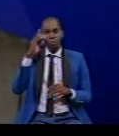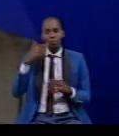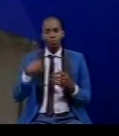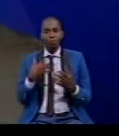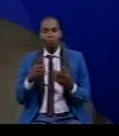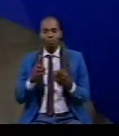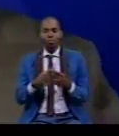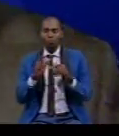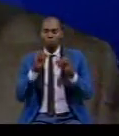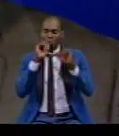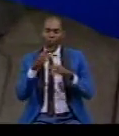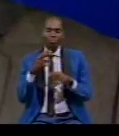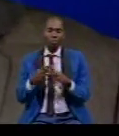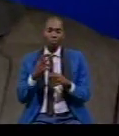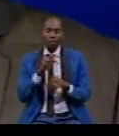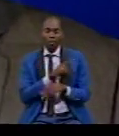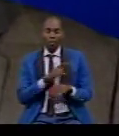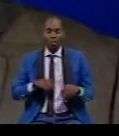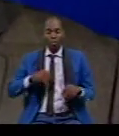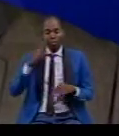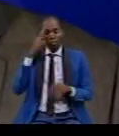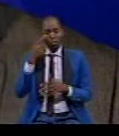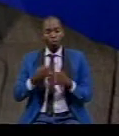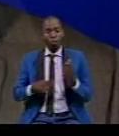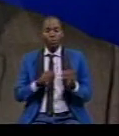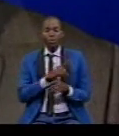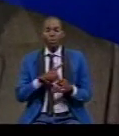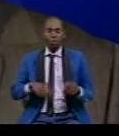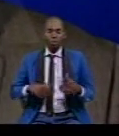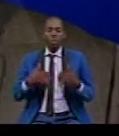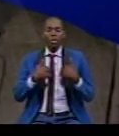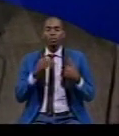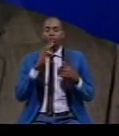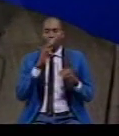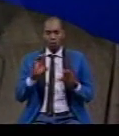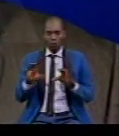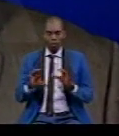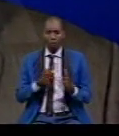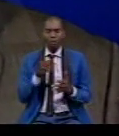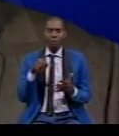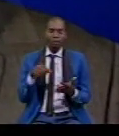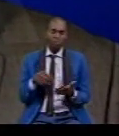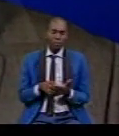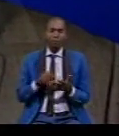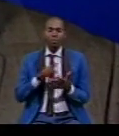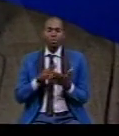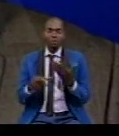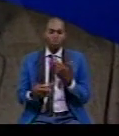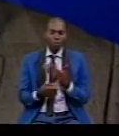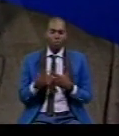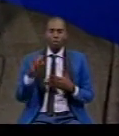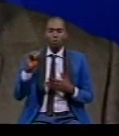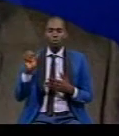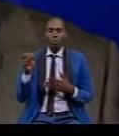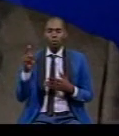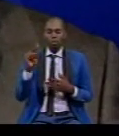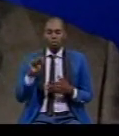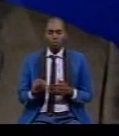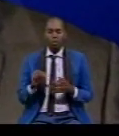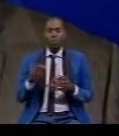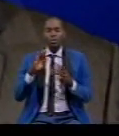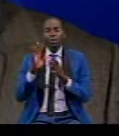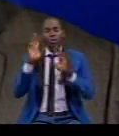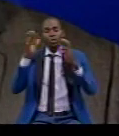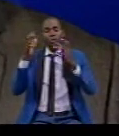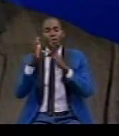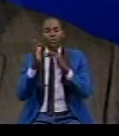heart. Reliance that leads for conversion on Christ, for salvation on Christ,